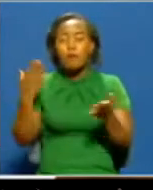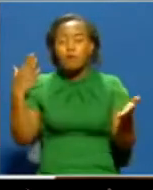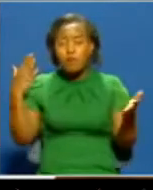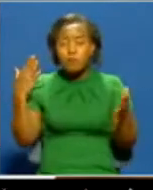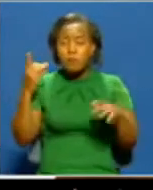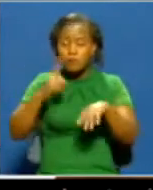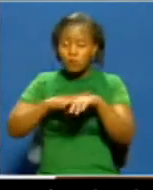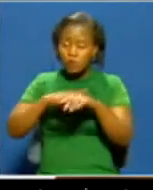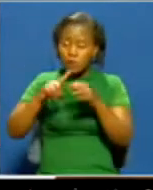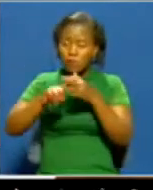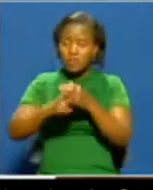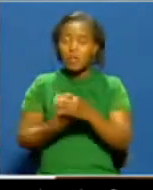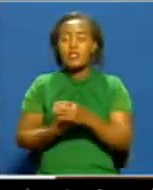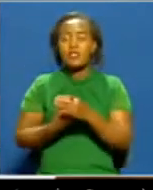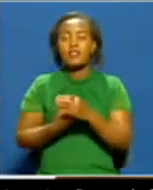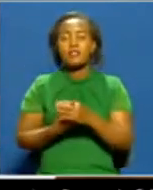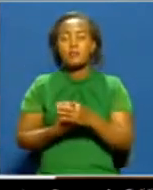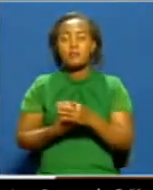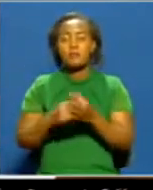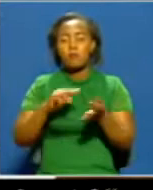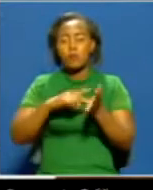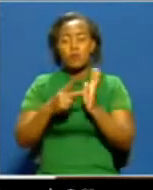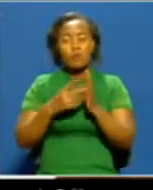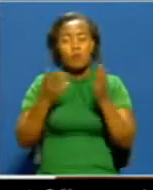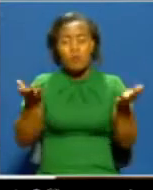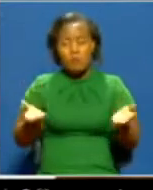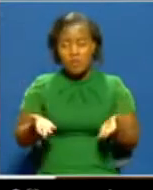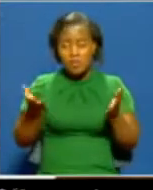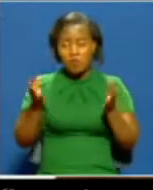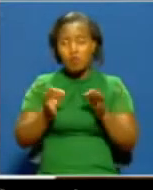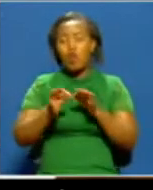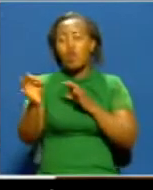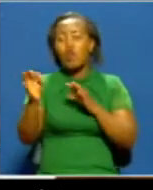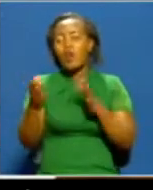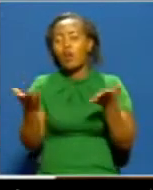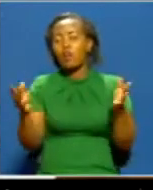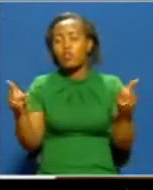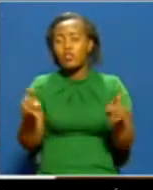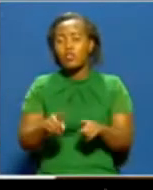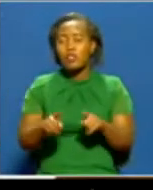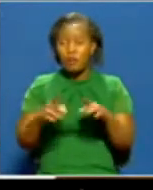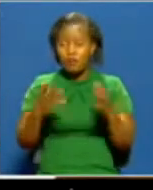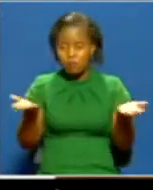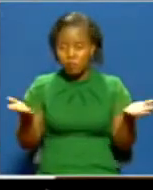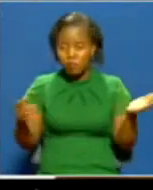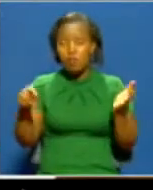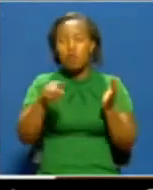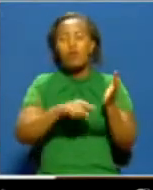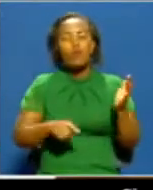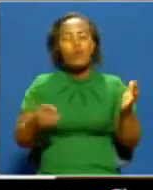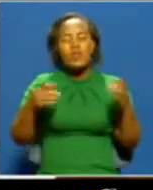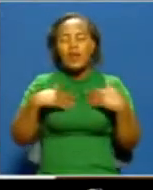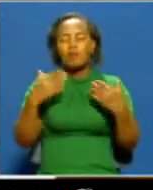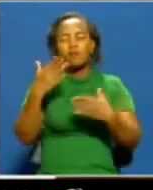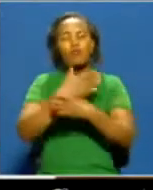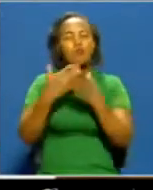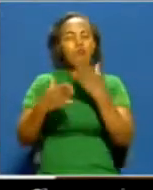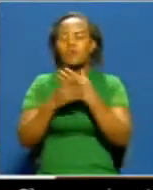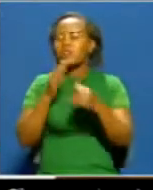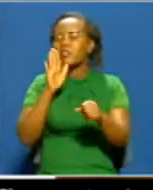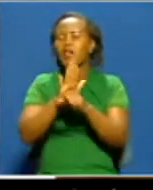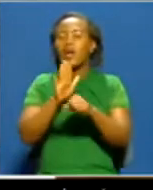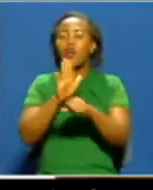off. So the long and short of it is that we have built a lot of capacity, but that does not